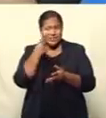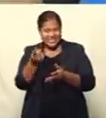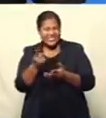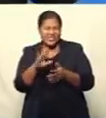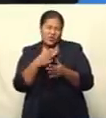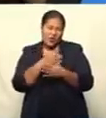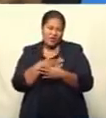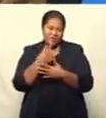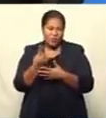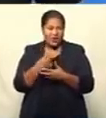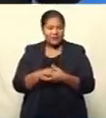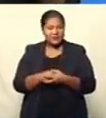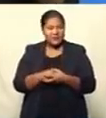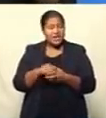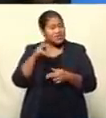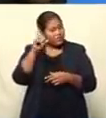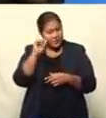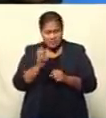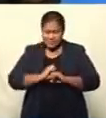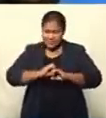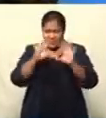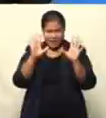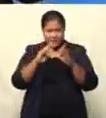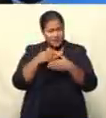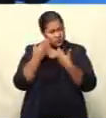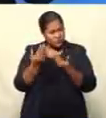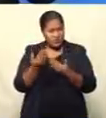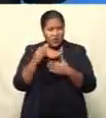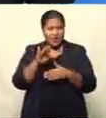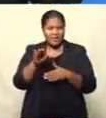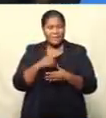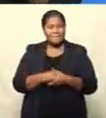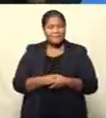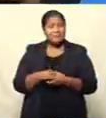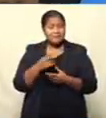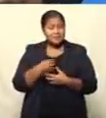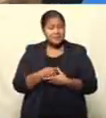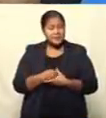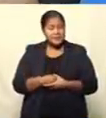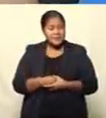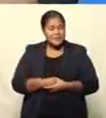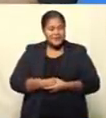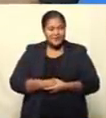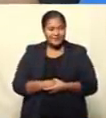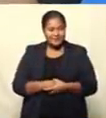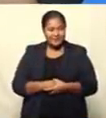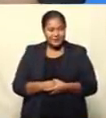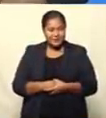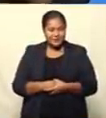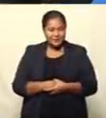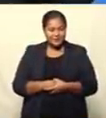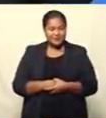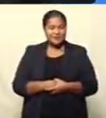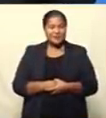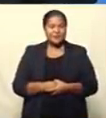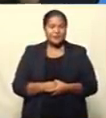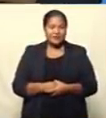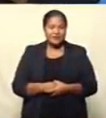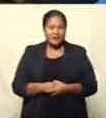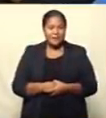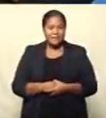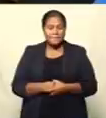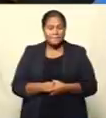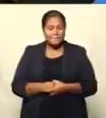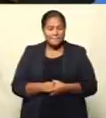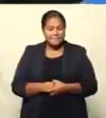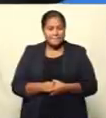one, Fijians must sacrifice to honor them. I know because I have made the change when a death occurred in my family last